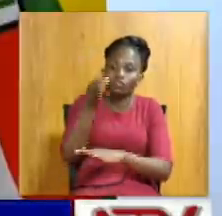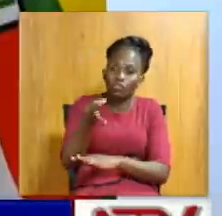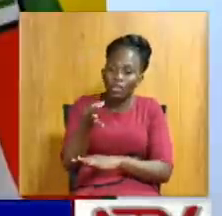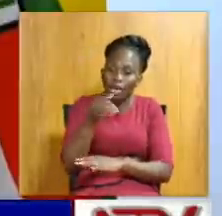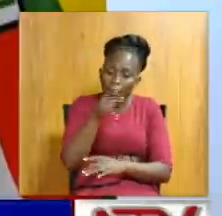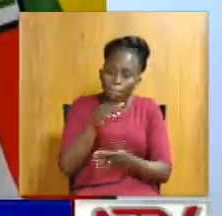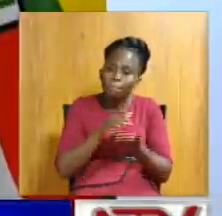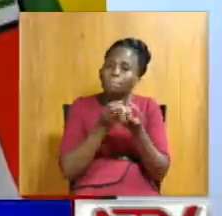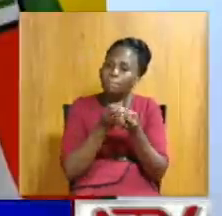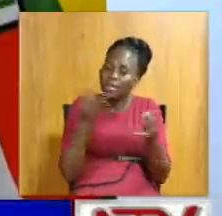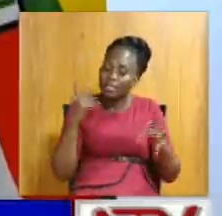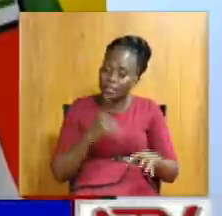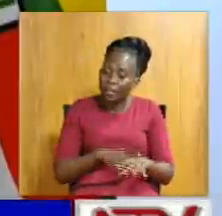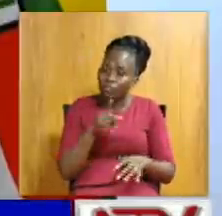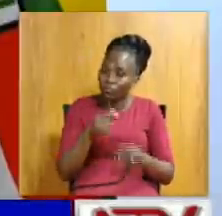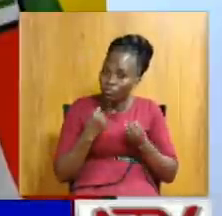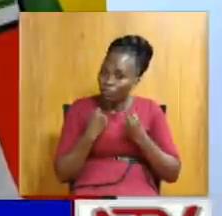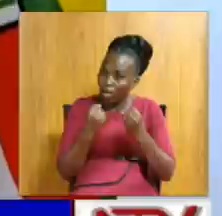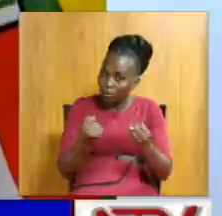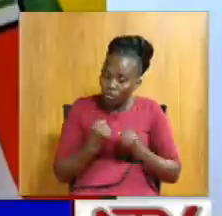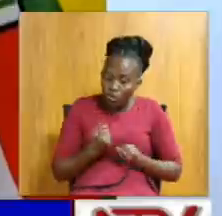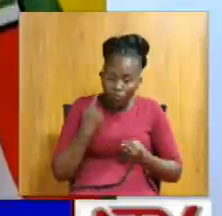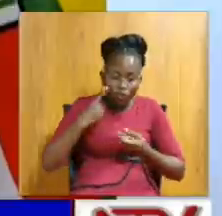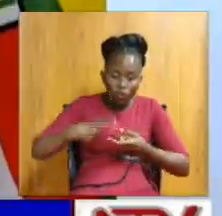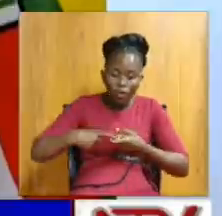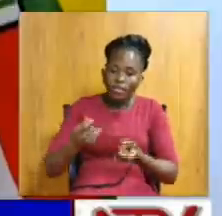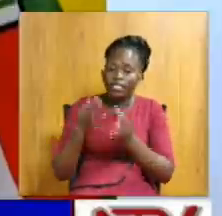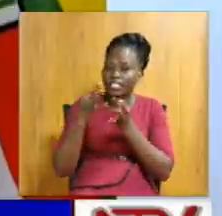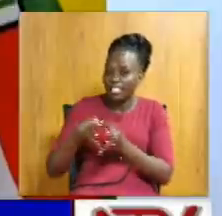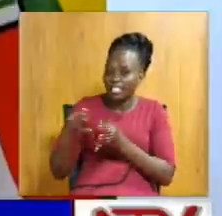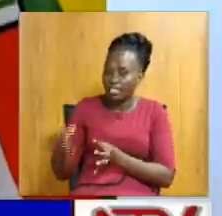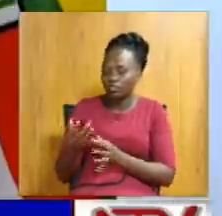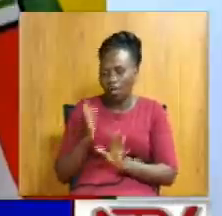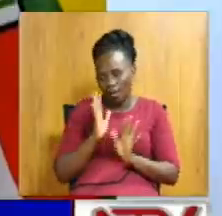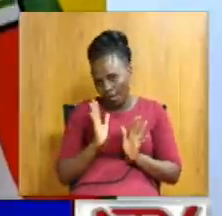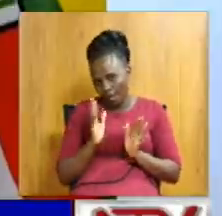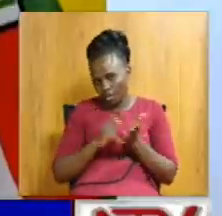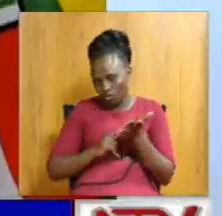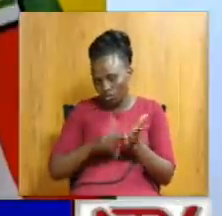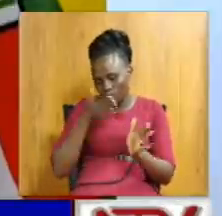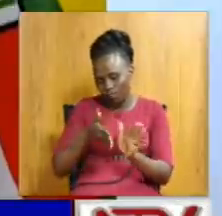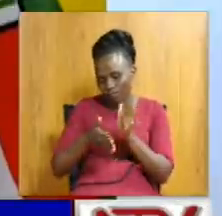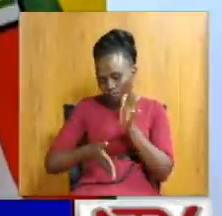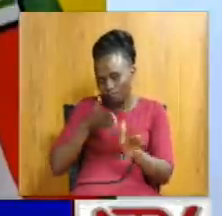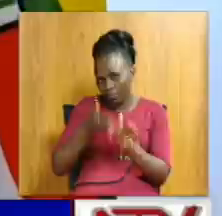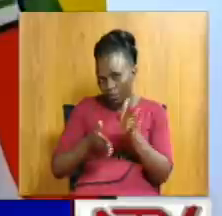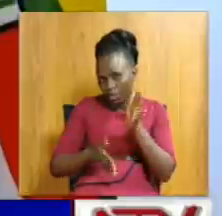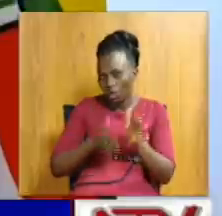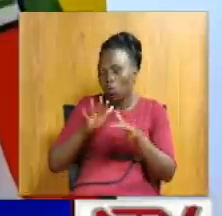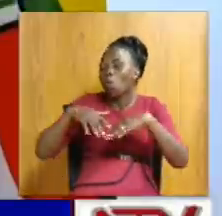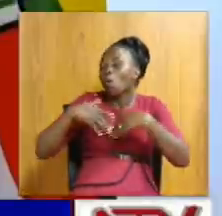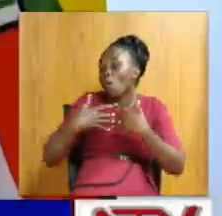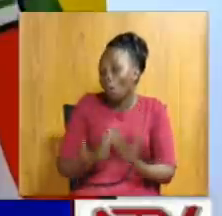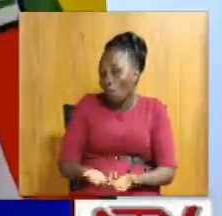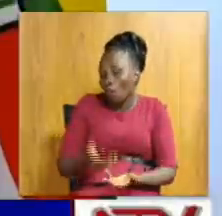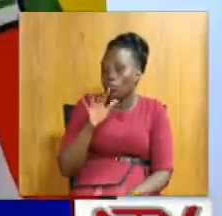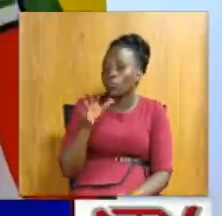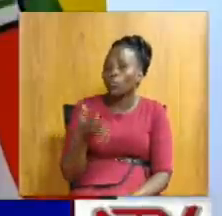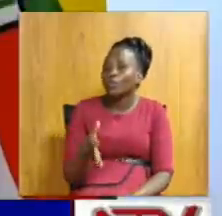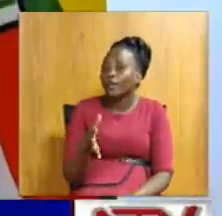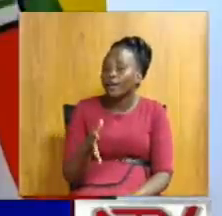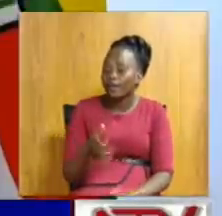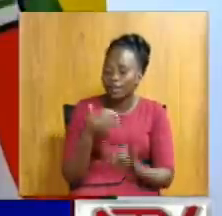much of the transport for cargo should be by rail and water. On the side of